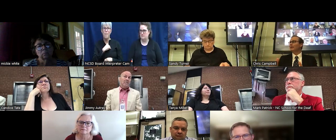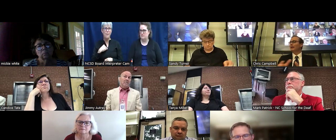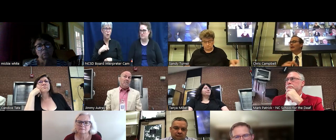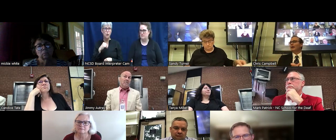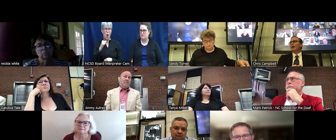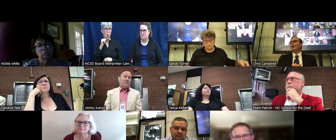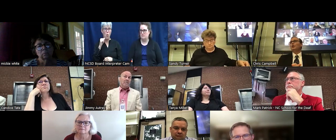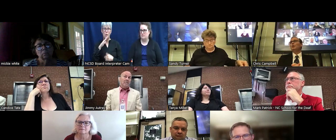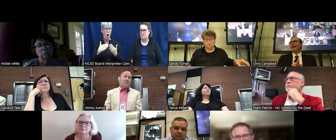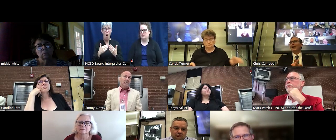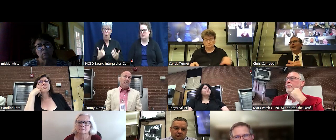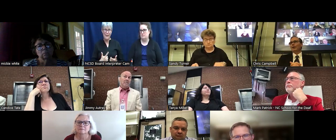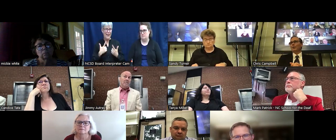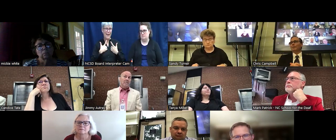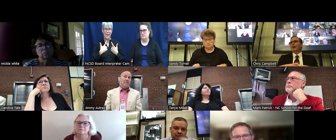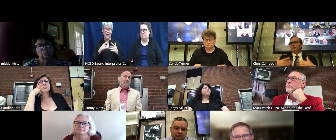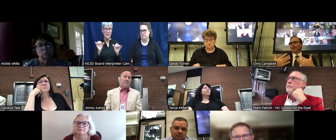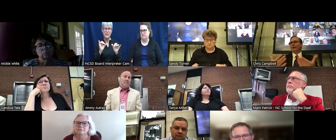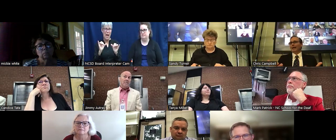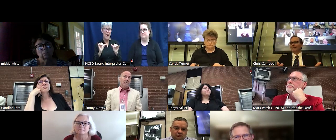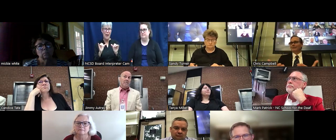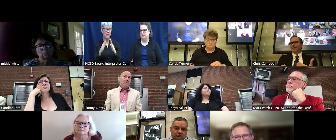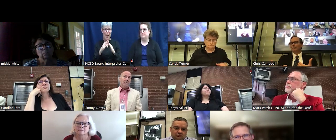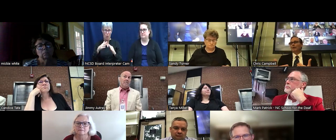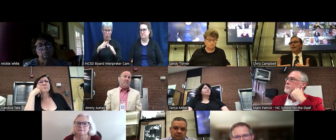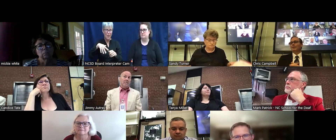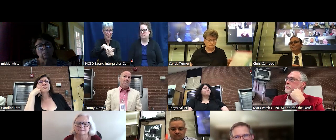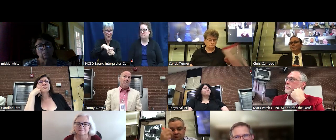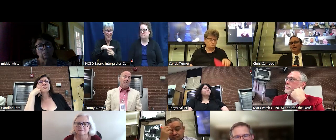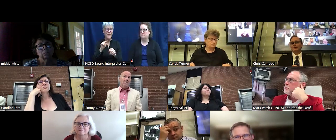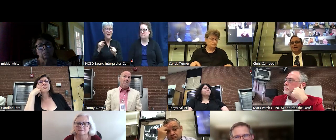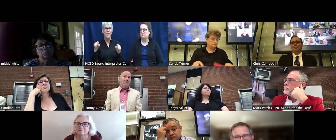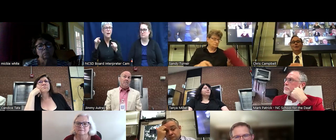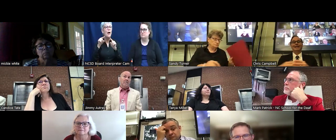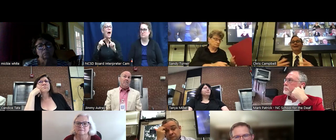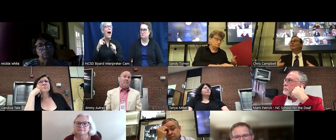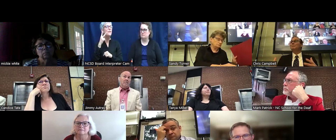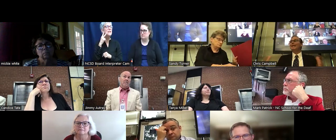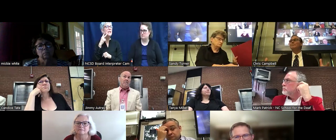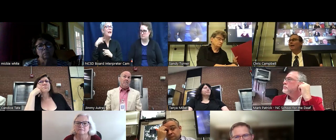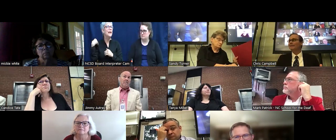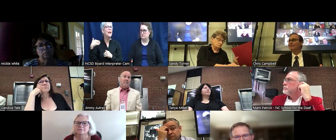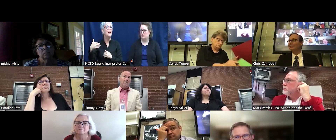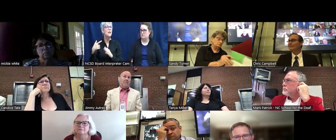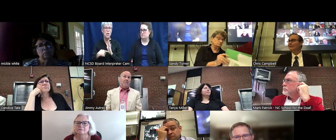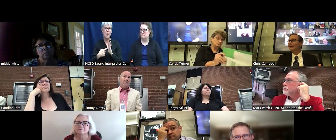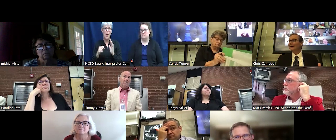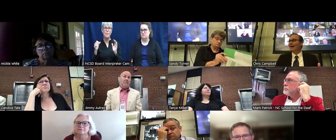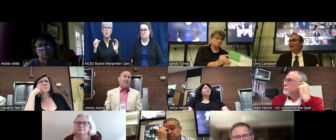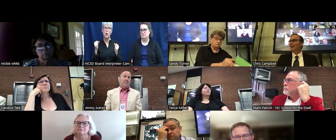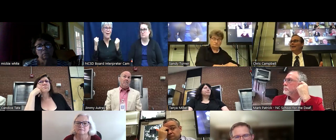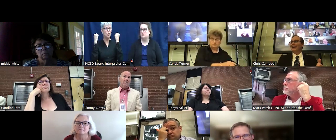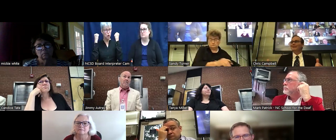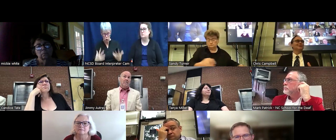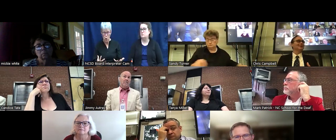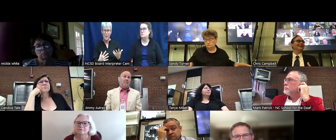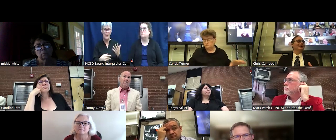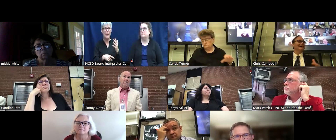community. You can, though, in my opinion, and I've seen it play out from time to time, you can have too many policies. And you